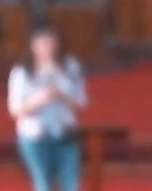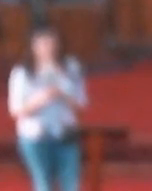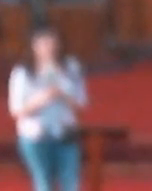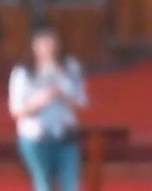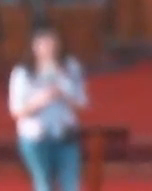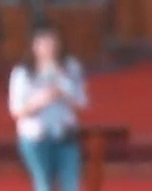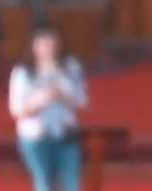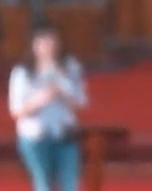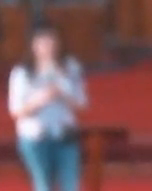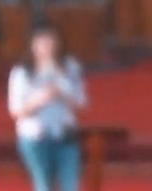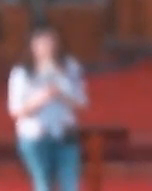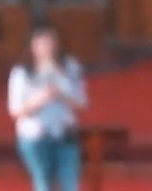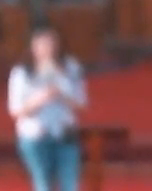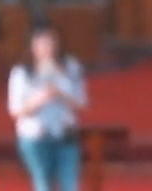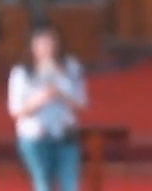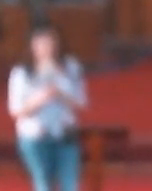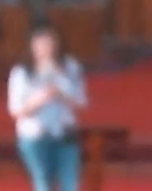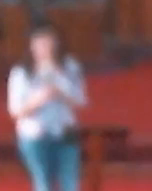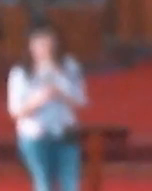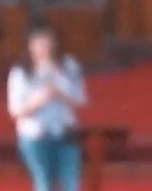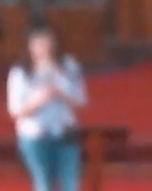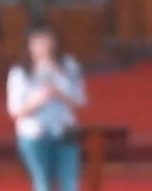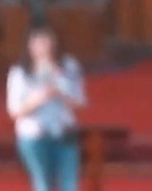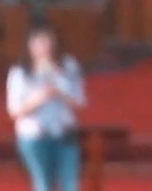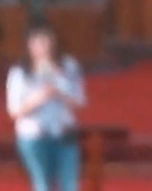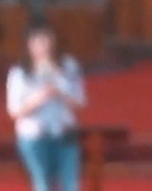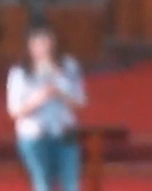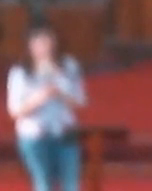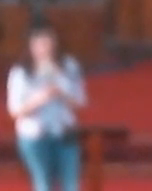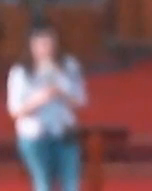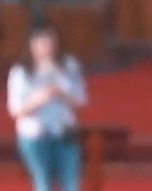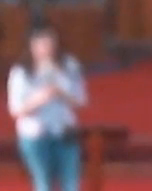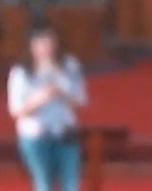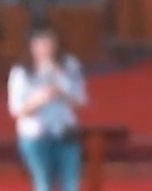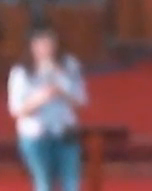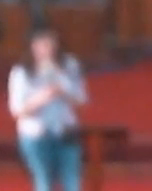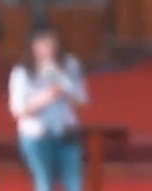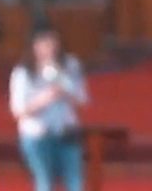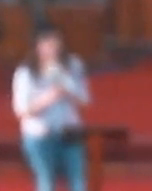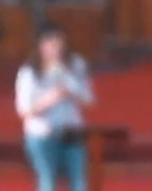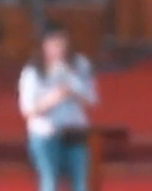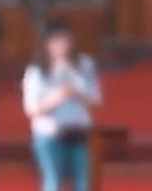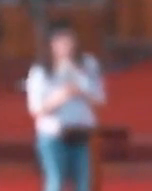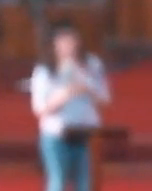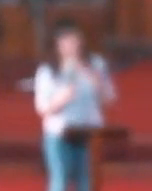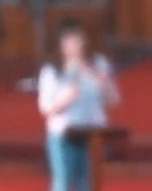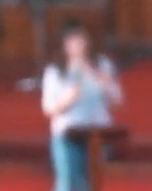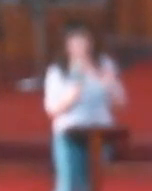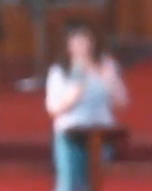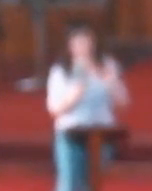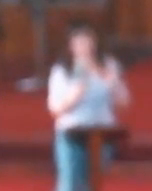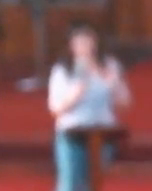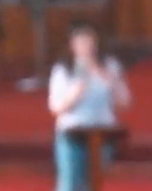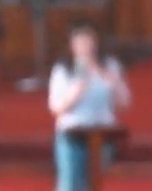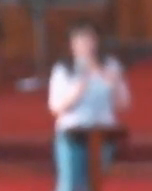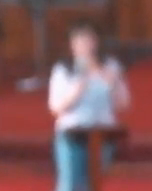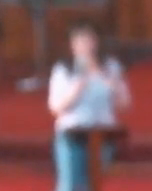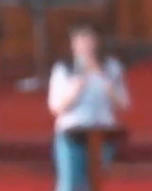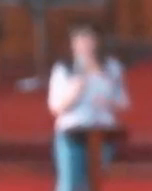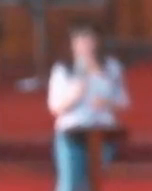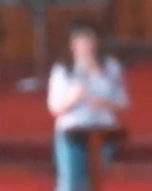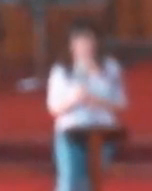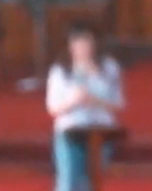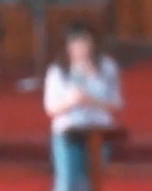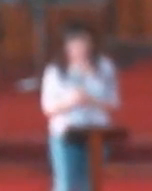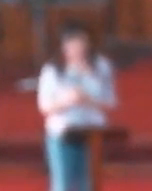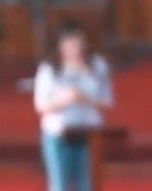expuesta, exponiendo diferentes pecados que podemos cometer con nuestra boca. And we began this series with the sins that we commit